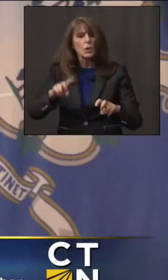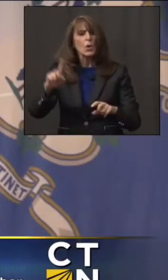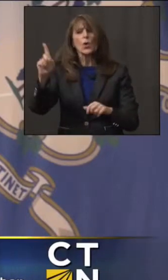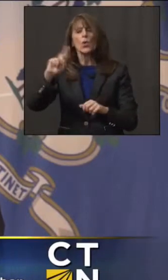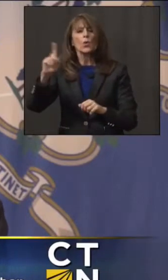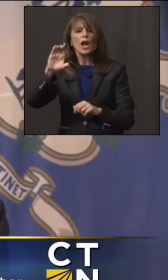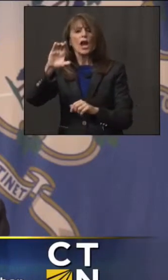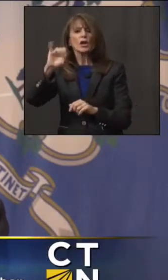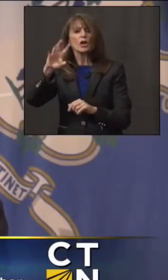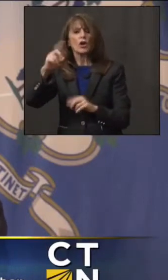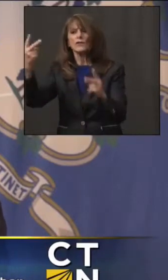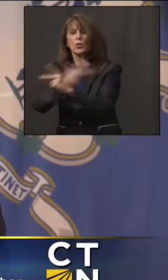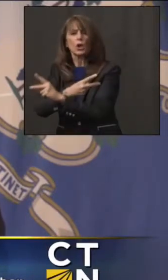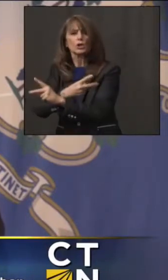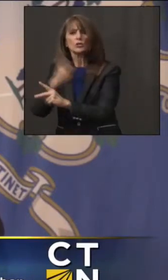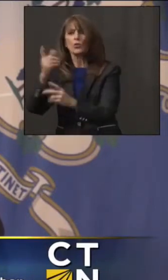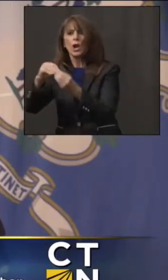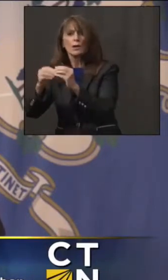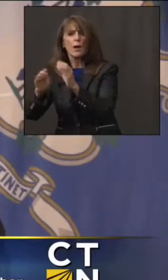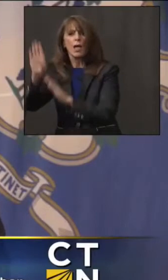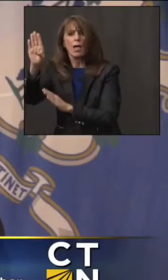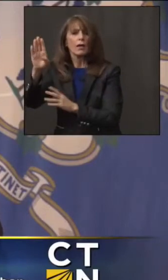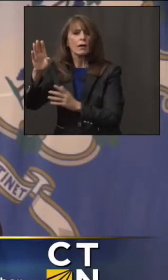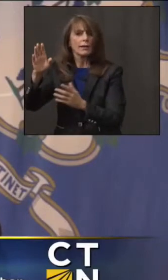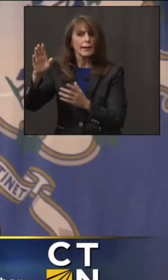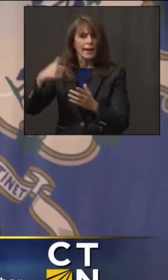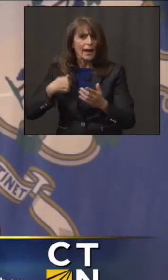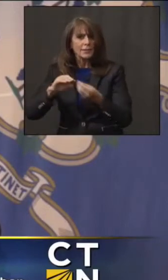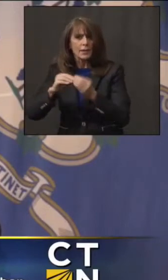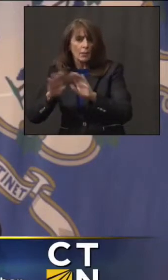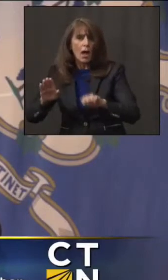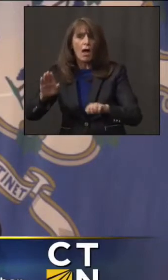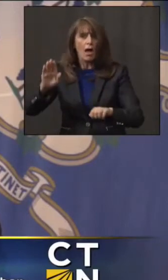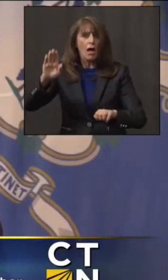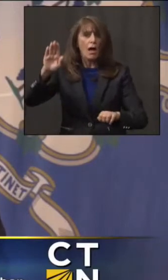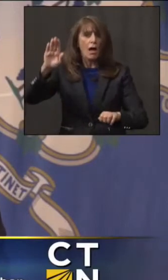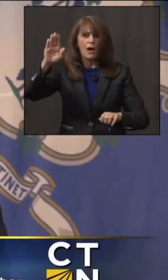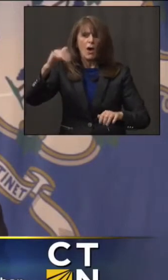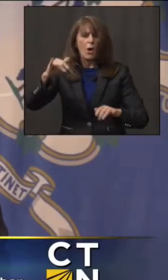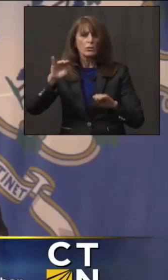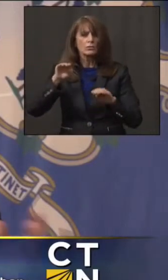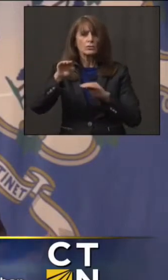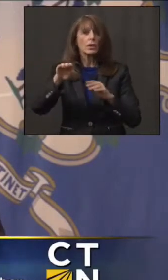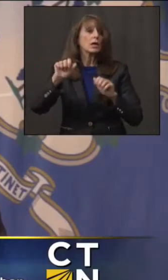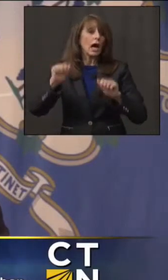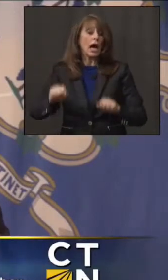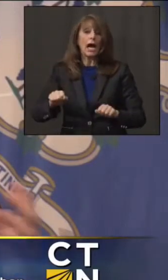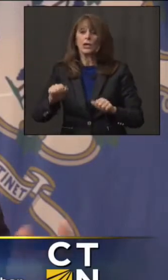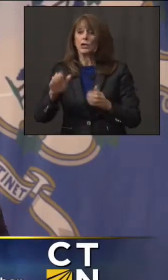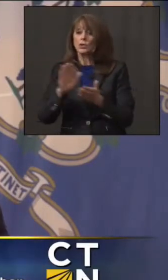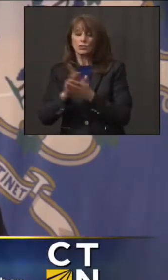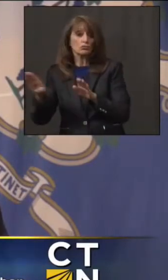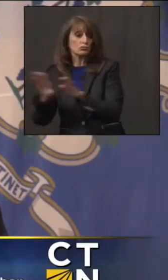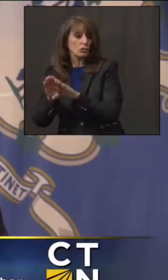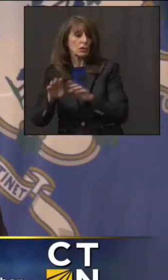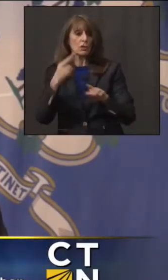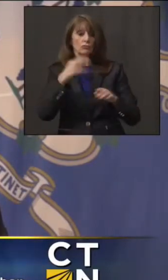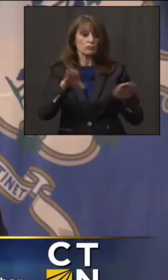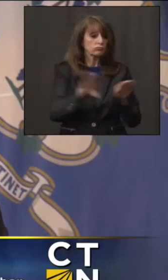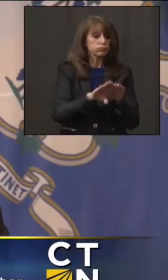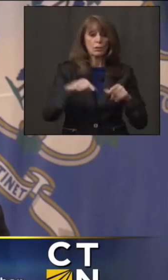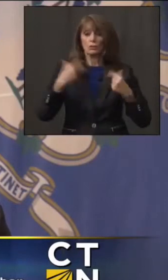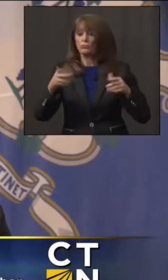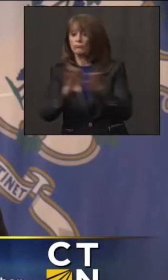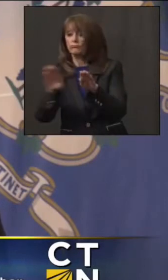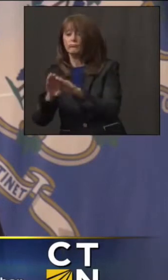Are we managing it? Can we bend the curve? Are we doing this in an appropriate way? I could shut down schools, shut down restaurants, lock everything